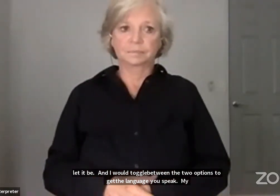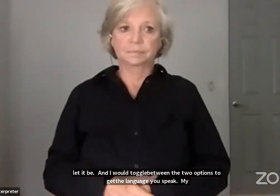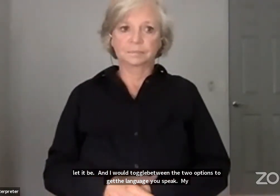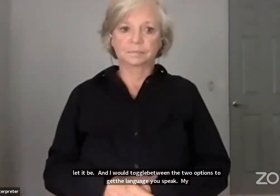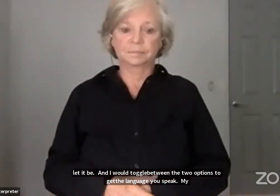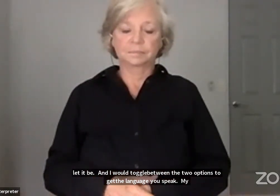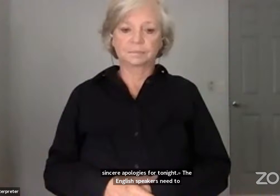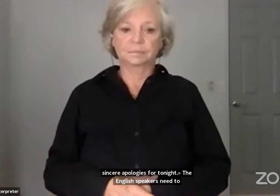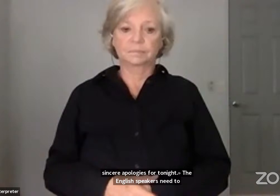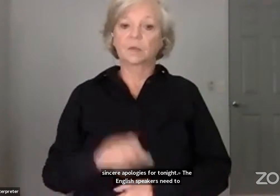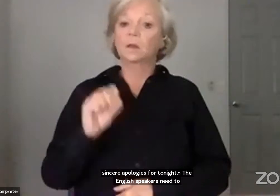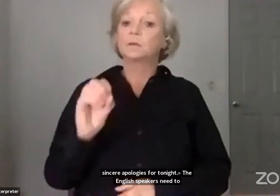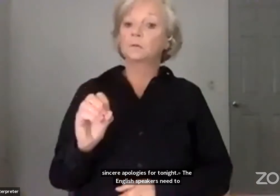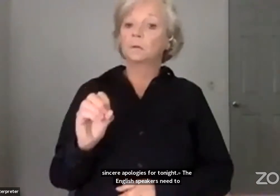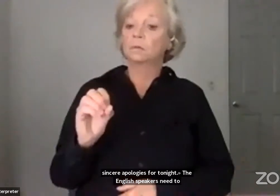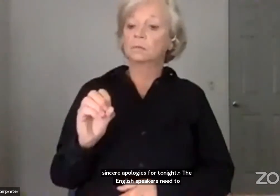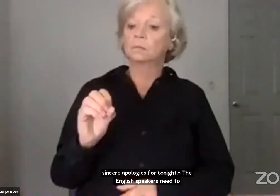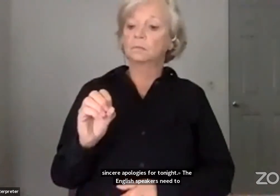So,